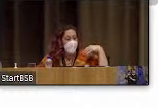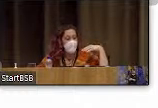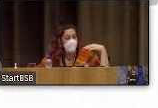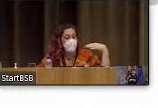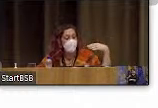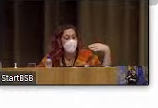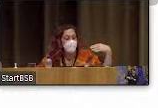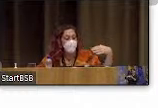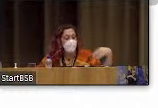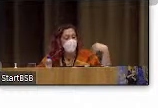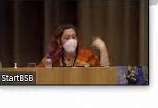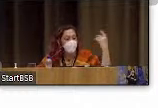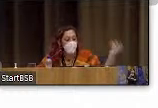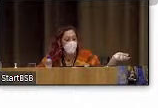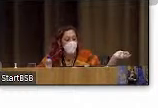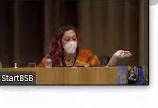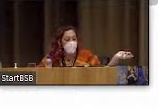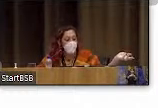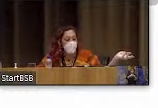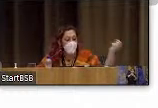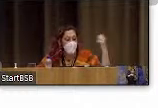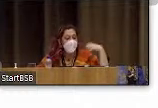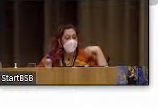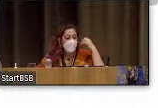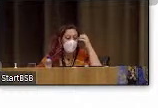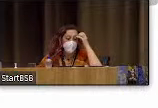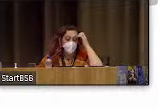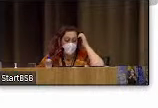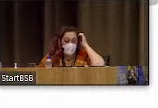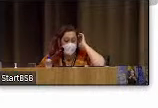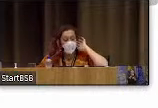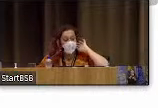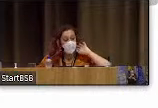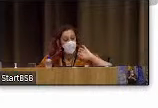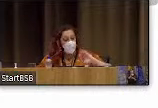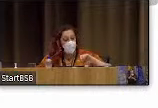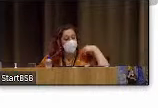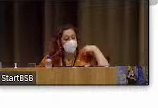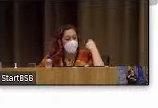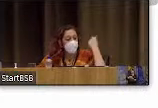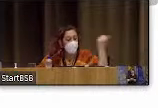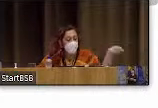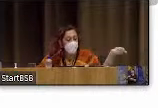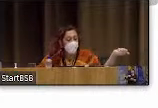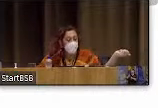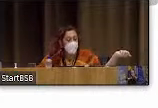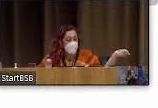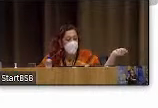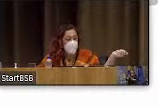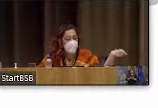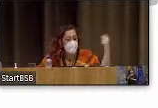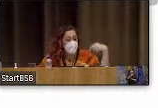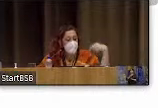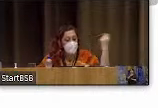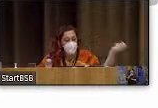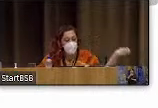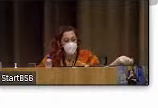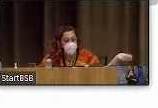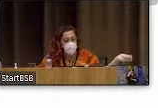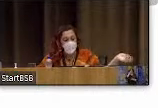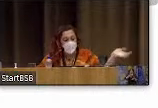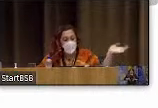50,000 beds open, more 20 pediatric beds, and 53 beds in